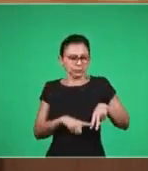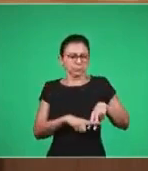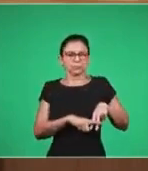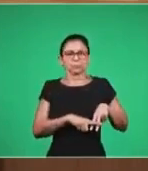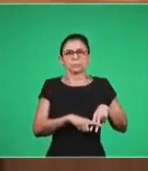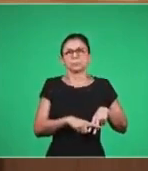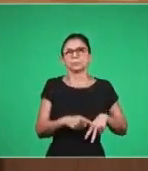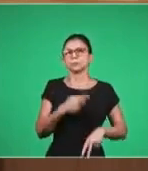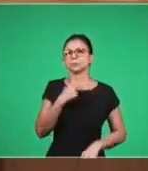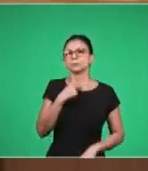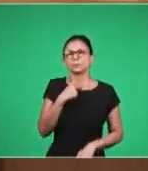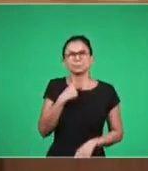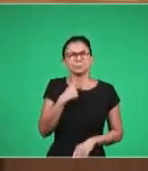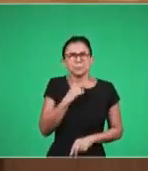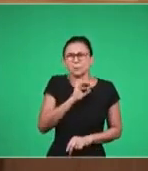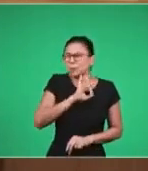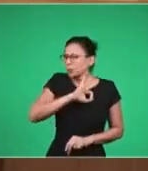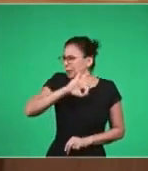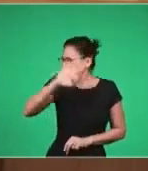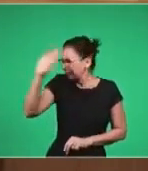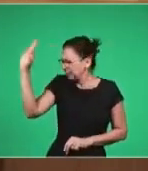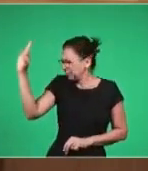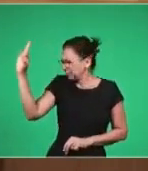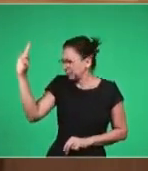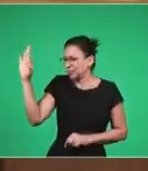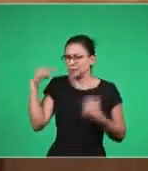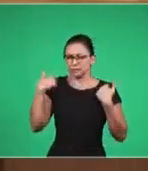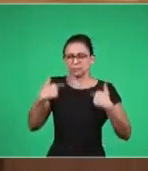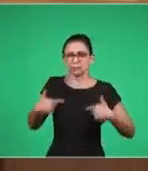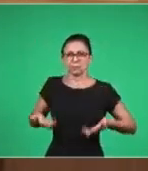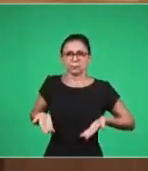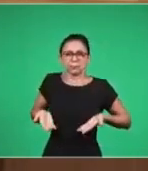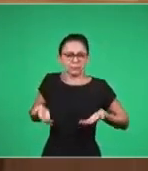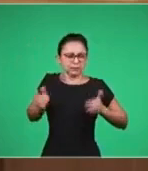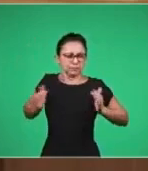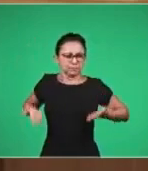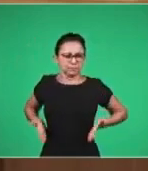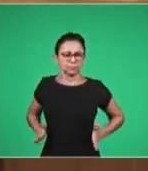People do a lot of things that they shouldn't do, scandalous things.